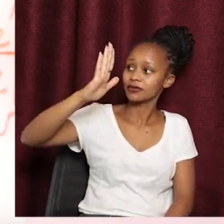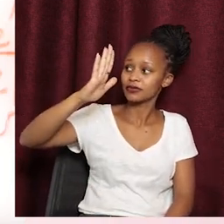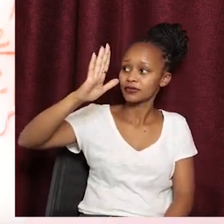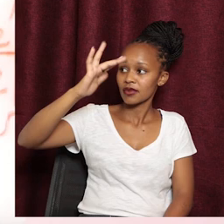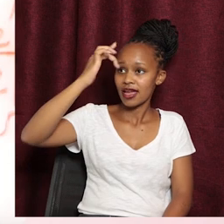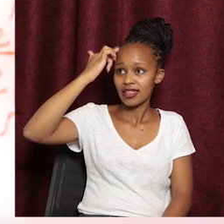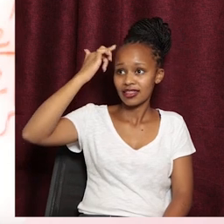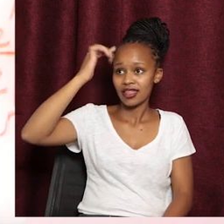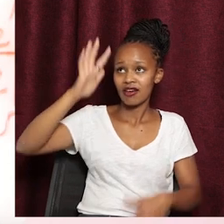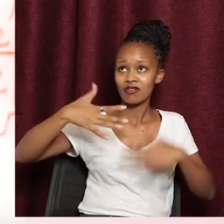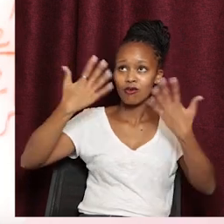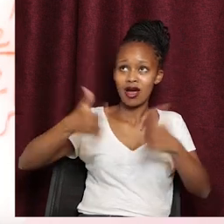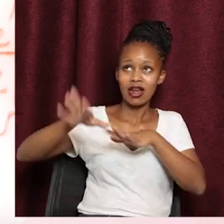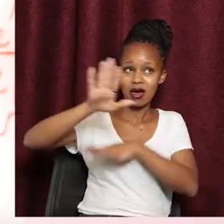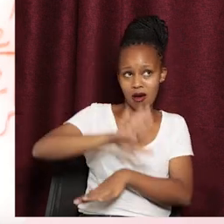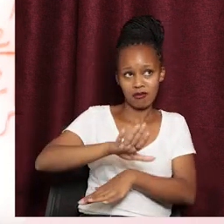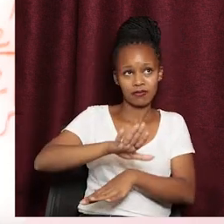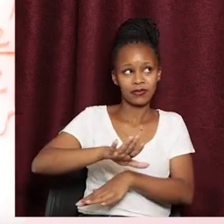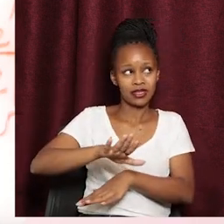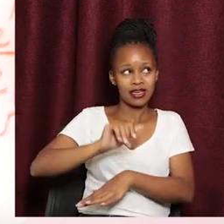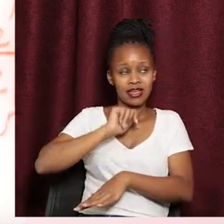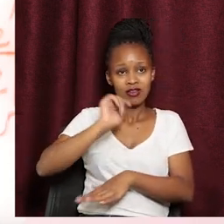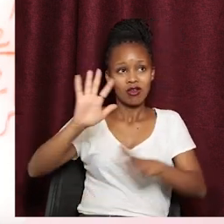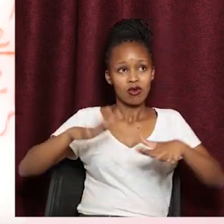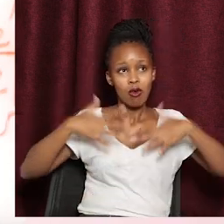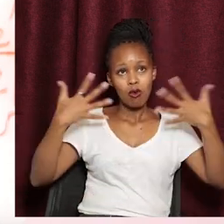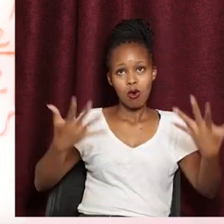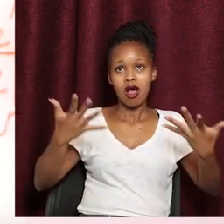above, not of what is on earth.